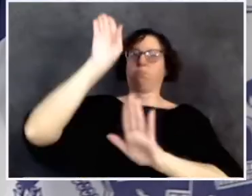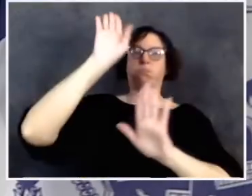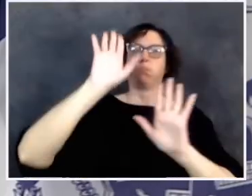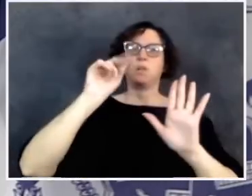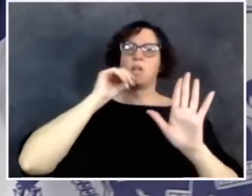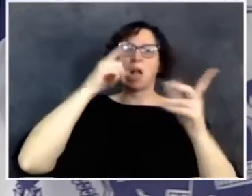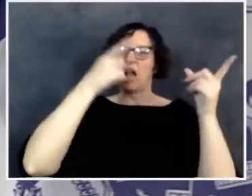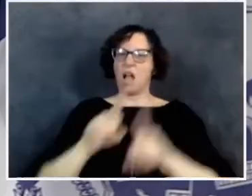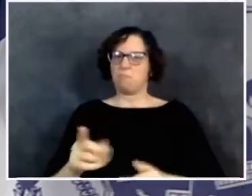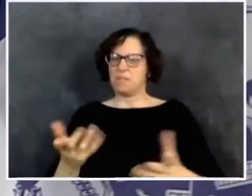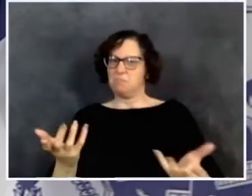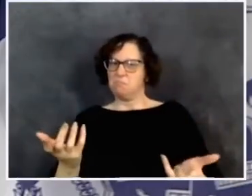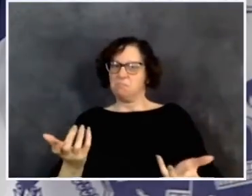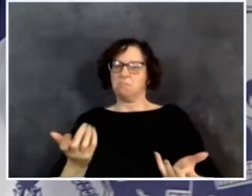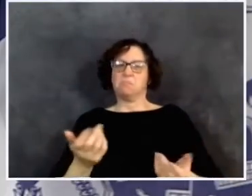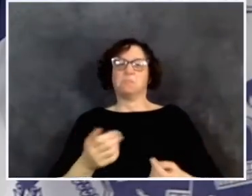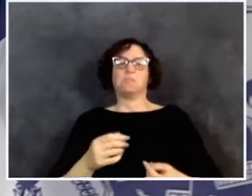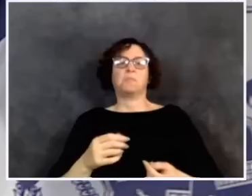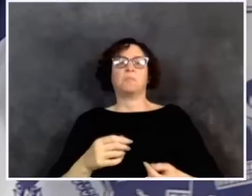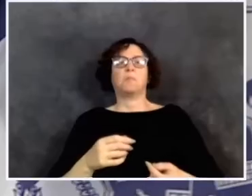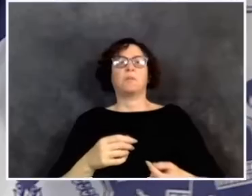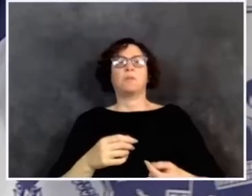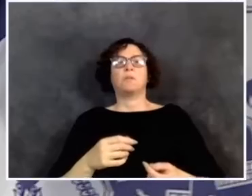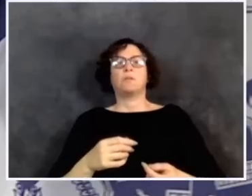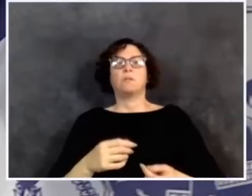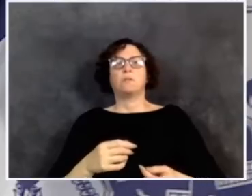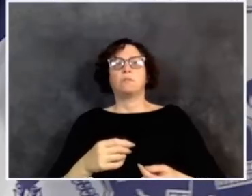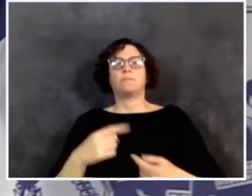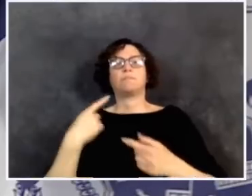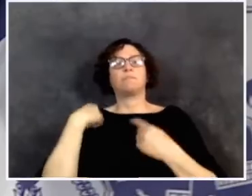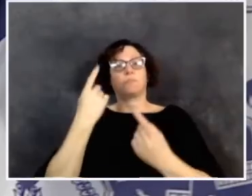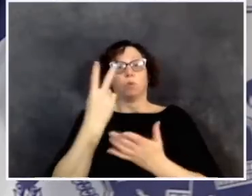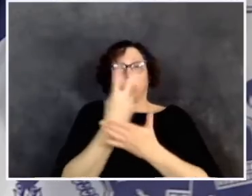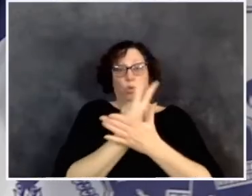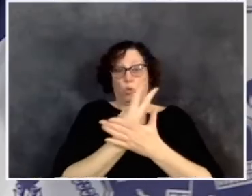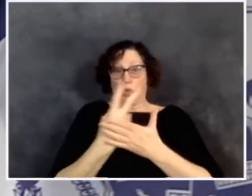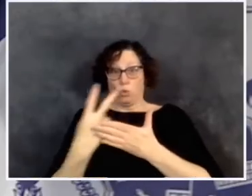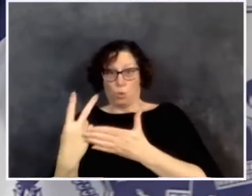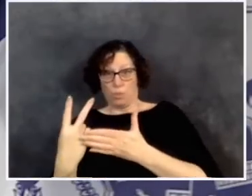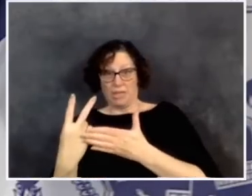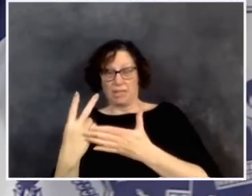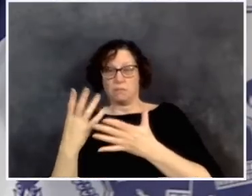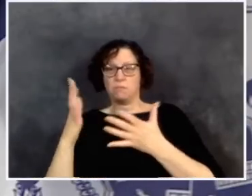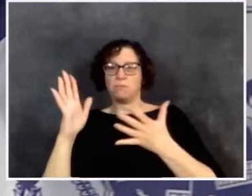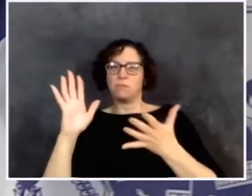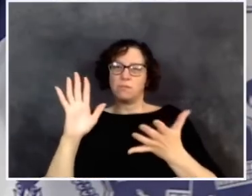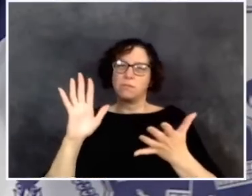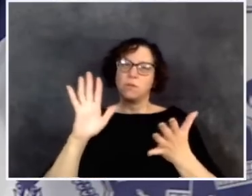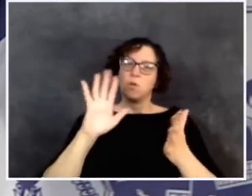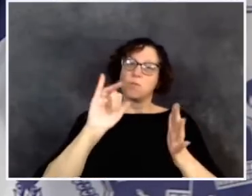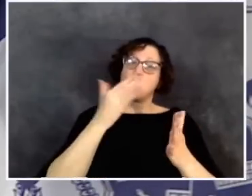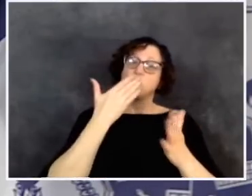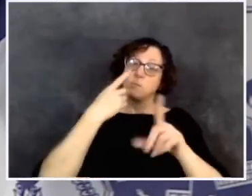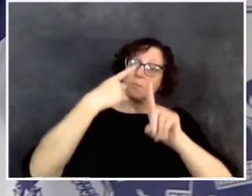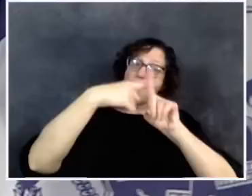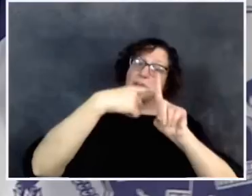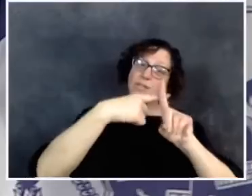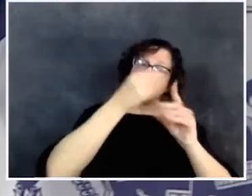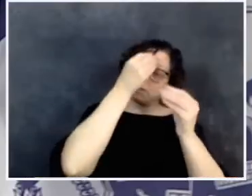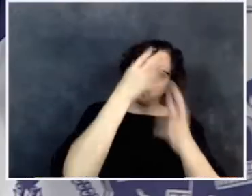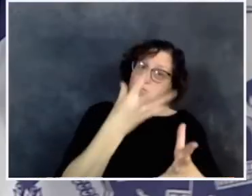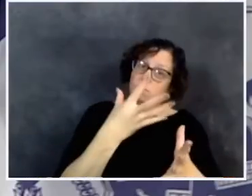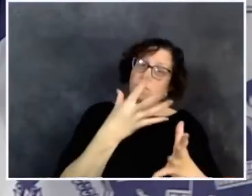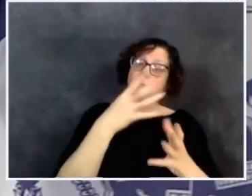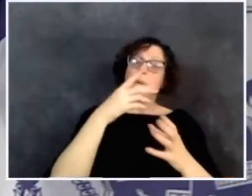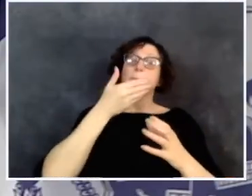what you've been seeing now over the last 2 weeks or so with these indicators is that it is better than it was projected to